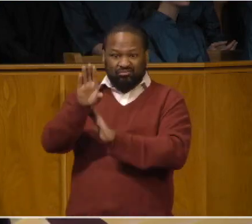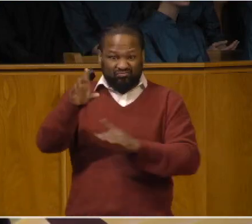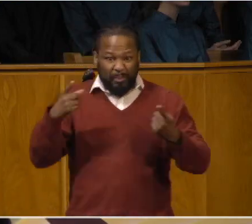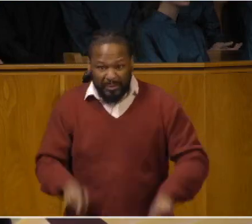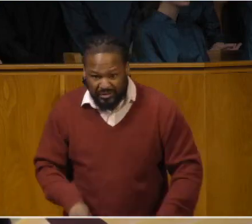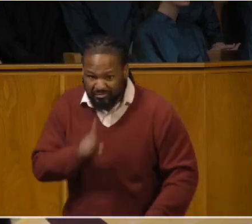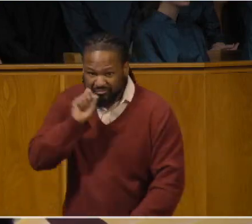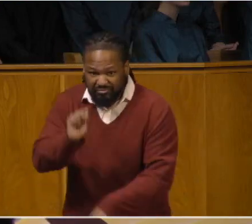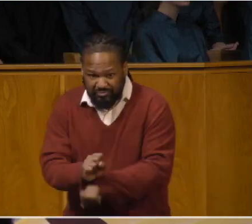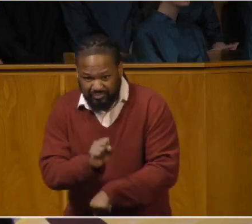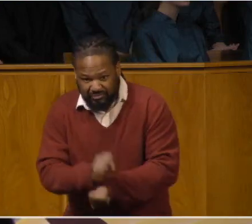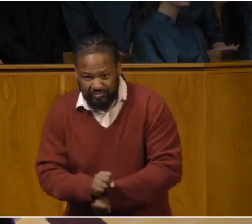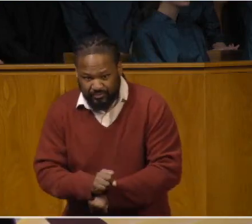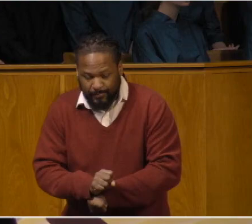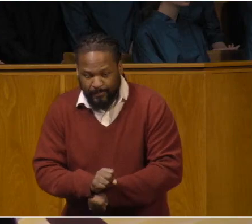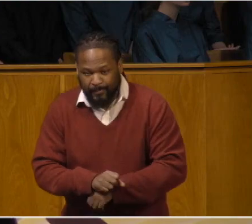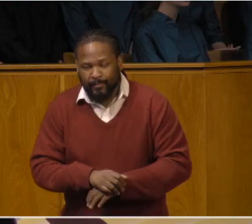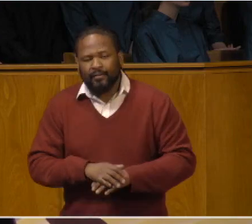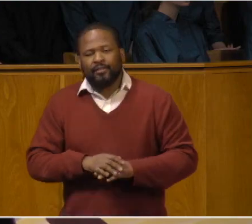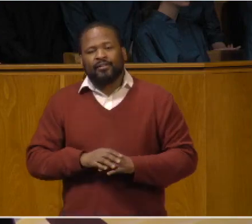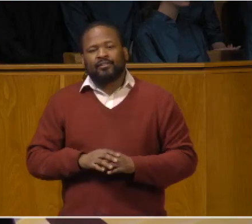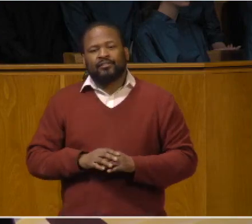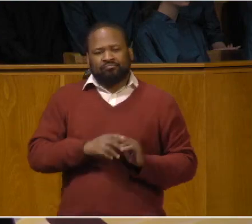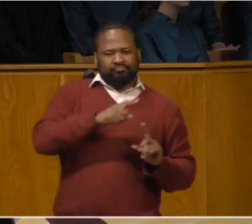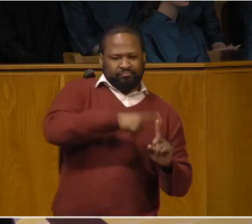It also reveals a not so good side.